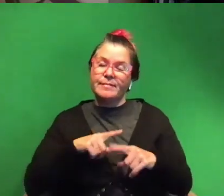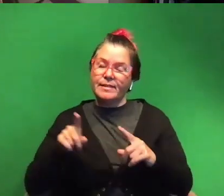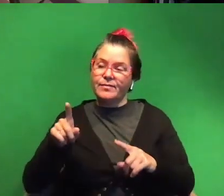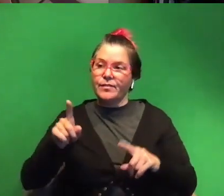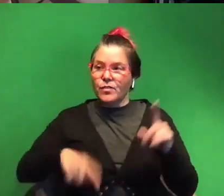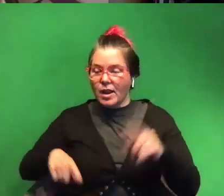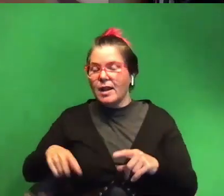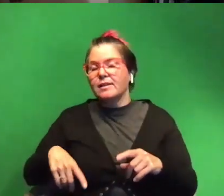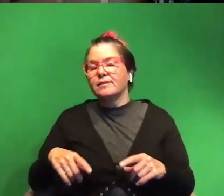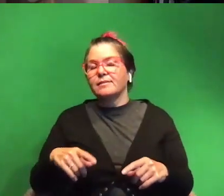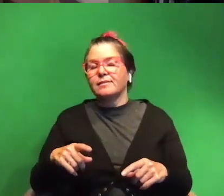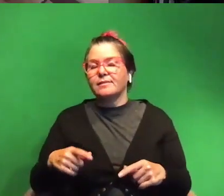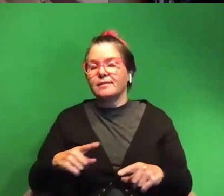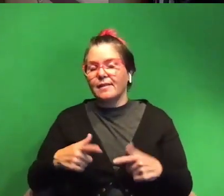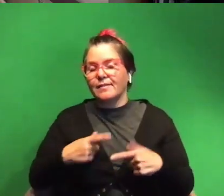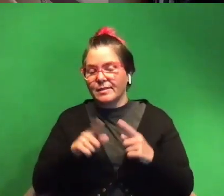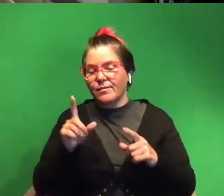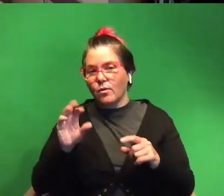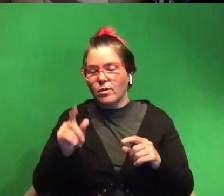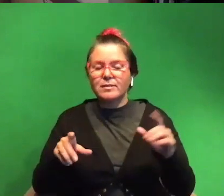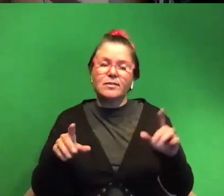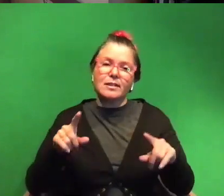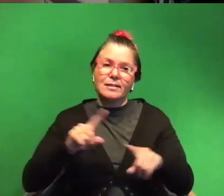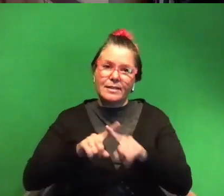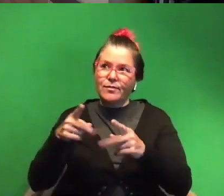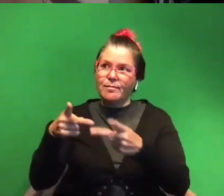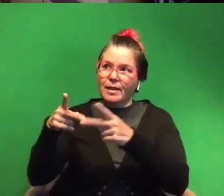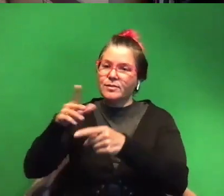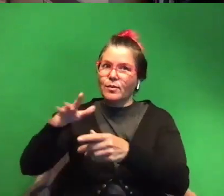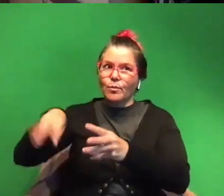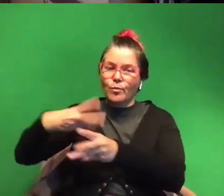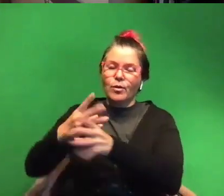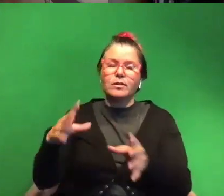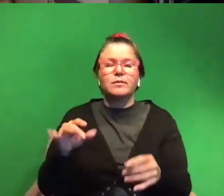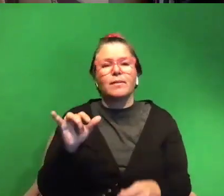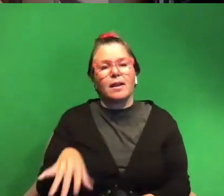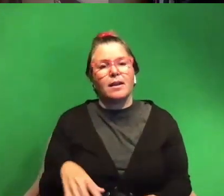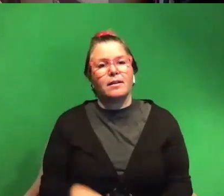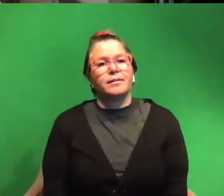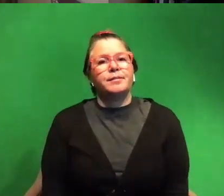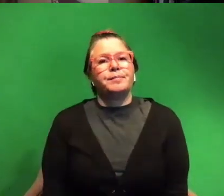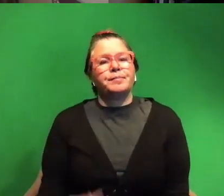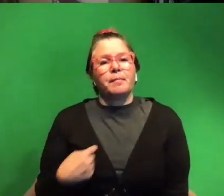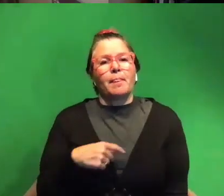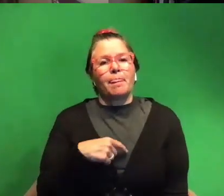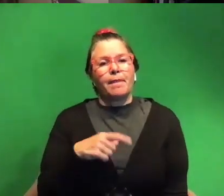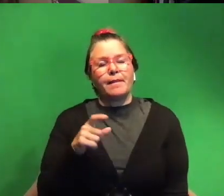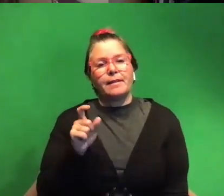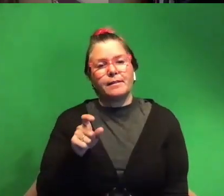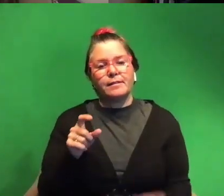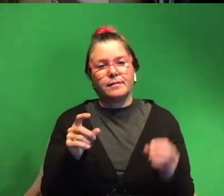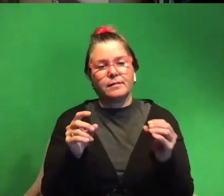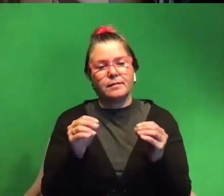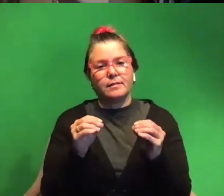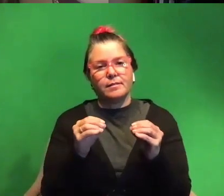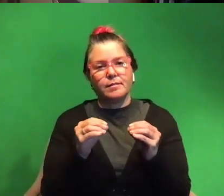varieties can live in different corals, and they're all sort of in different places in the world. So that's one of the mechanisms that we might be able to get a little bit